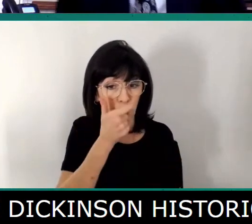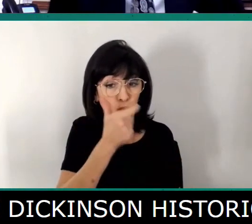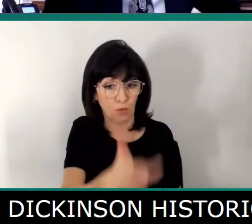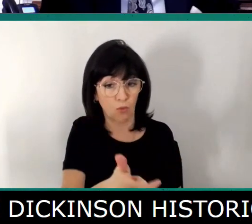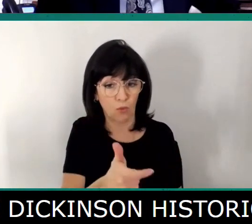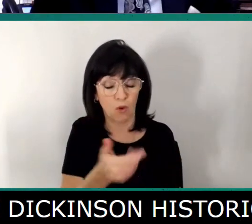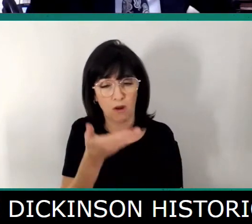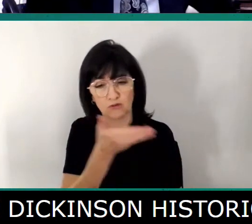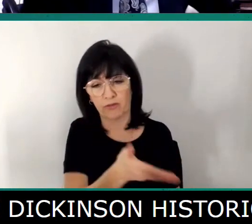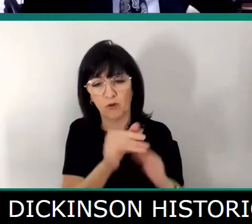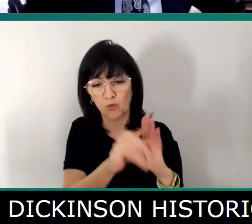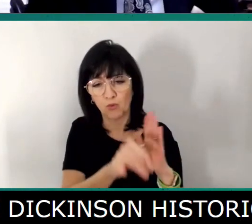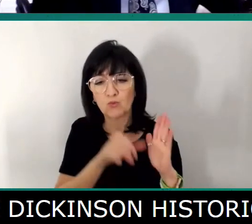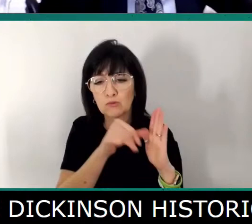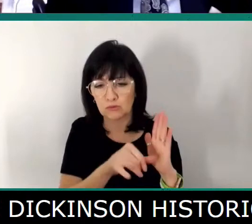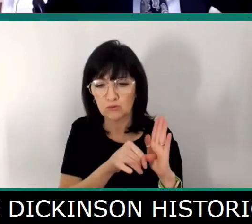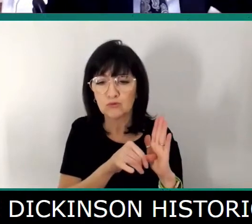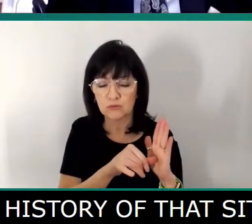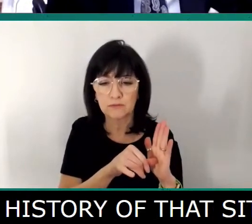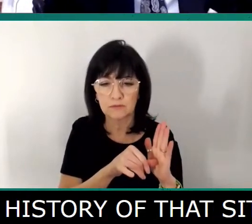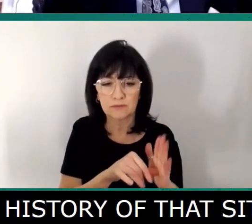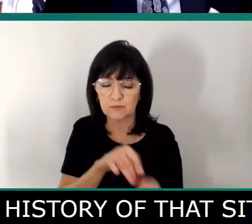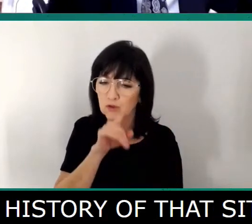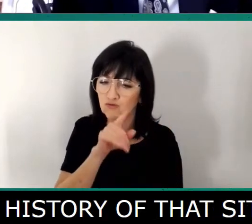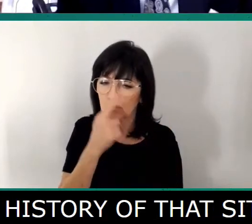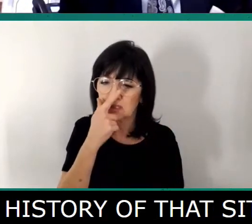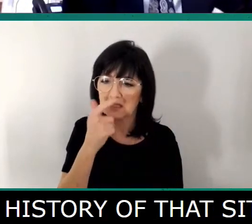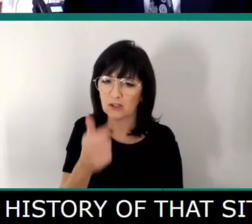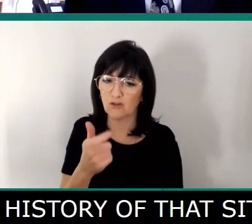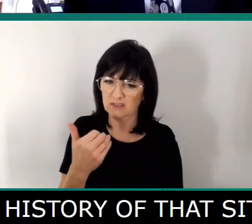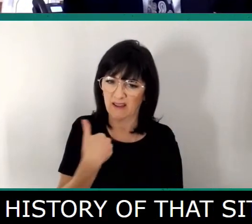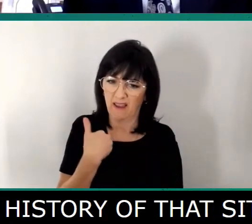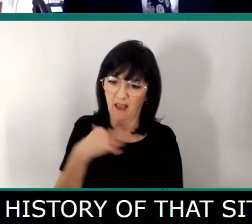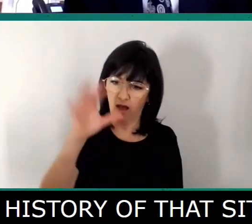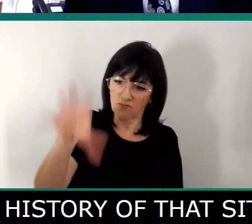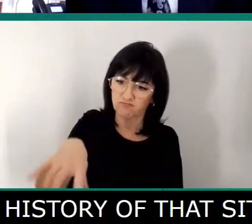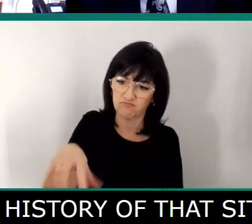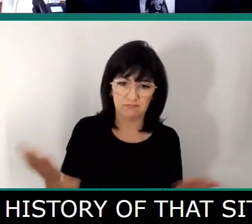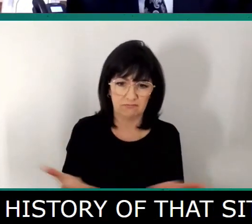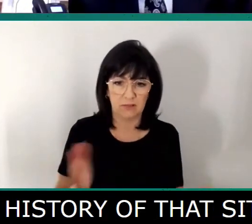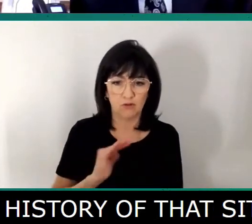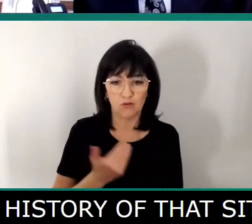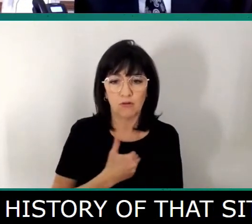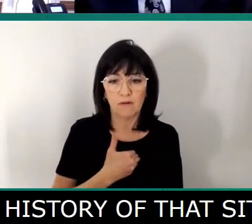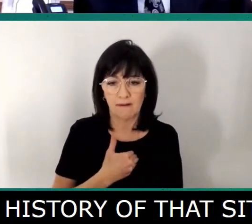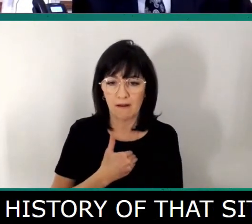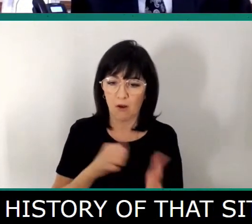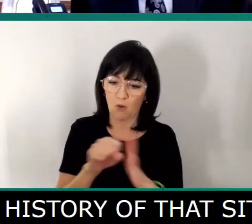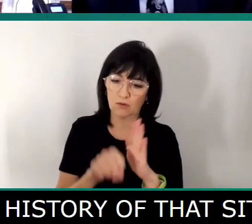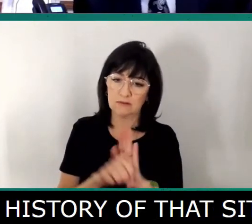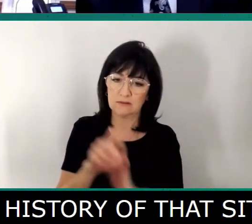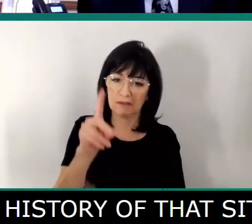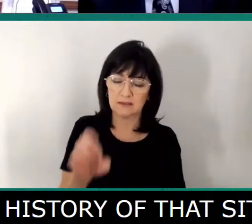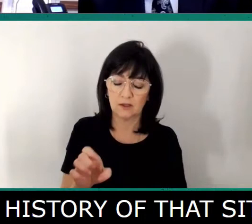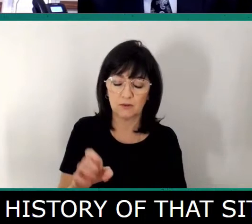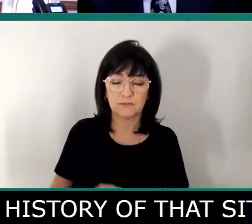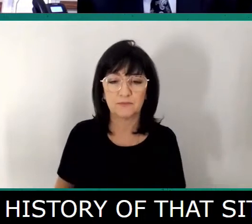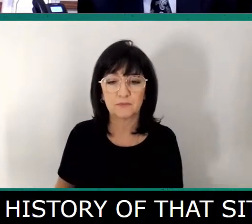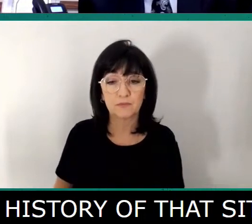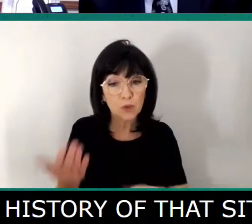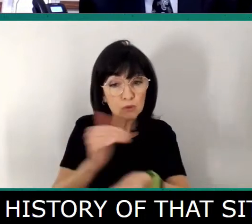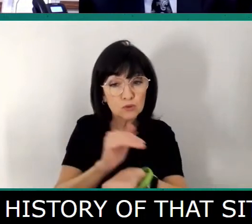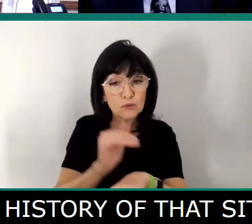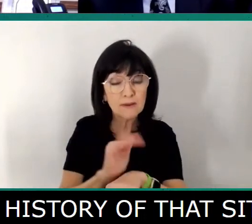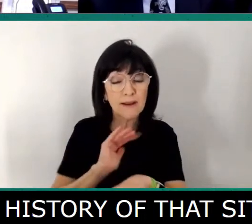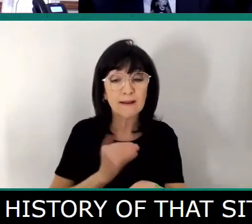Very interesting site here in our state. Tonight, as I said, we're focusing on a topic that is very important